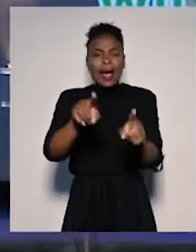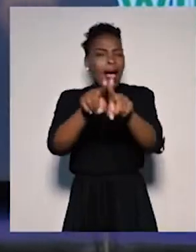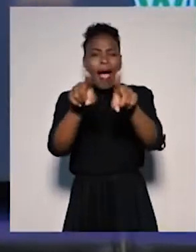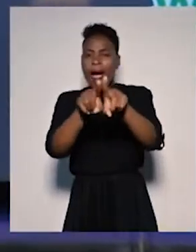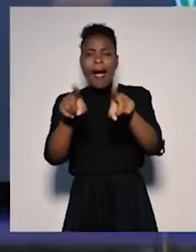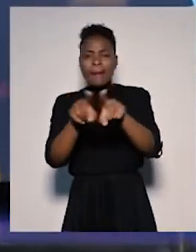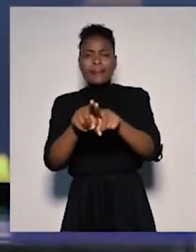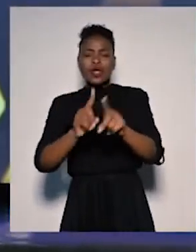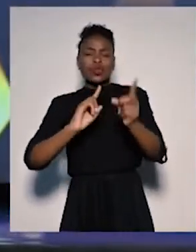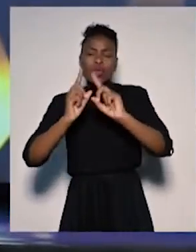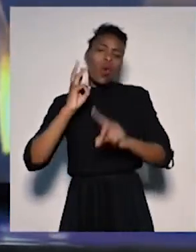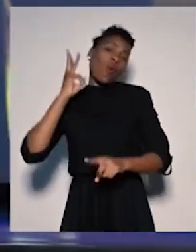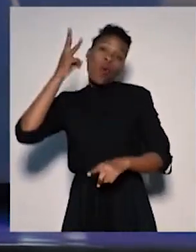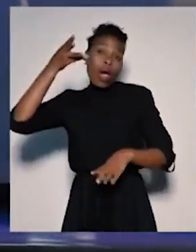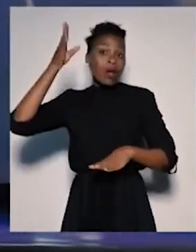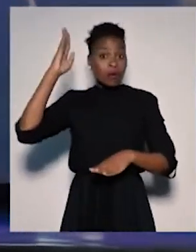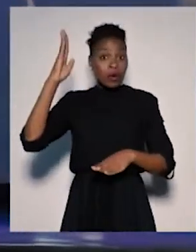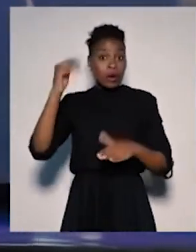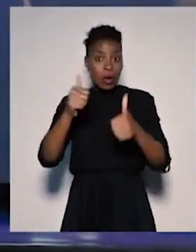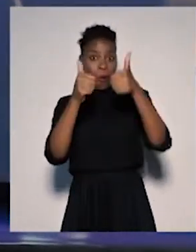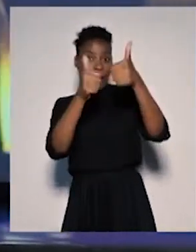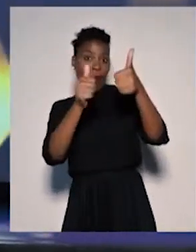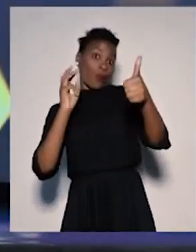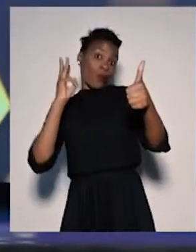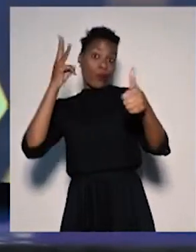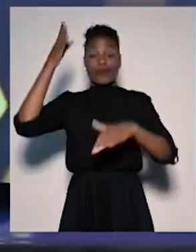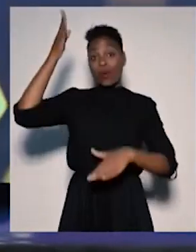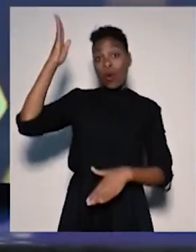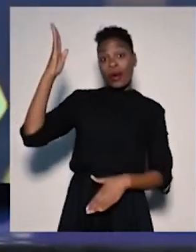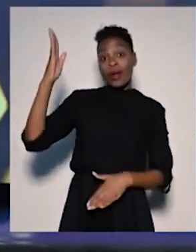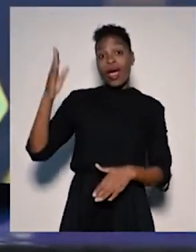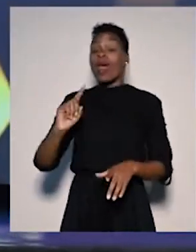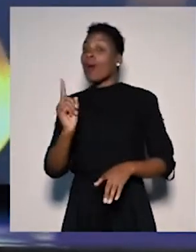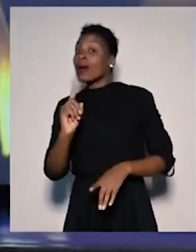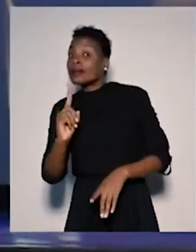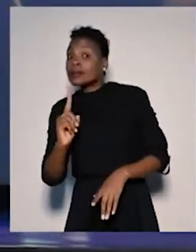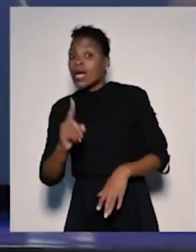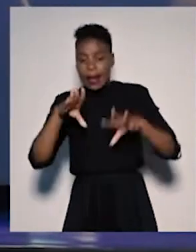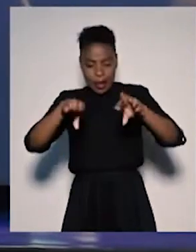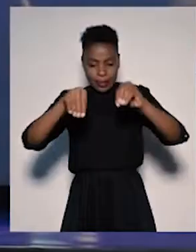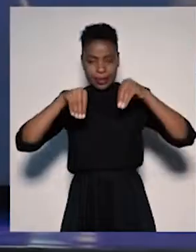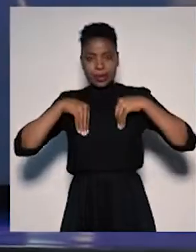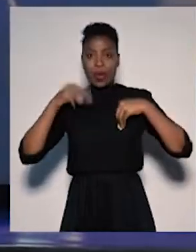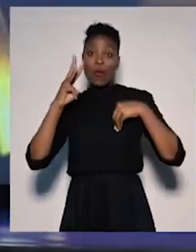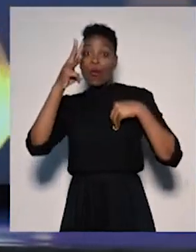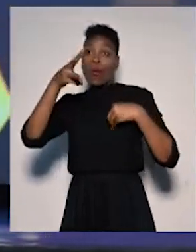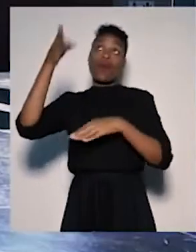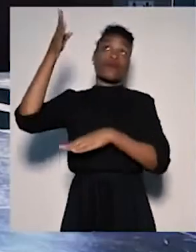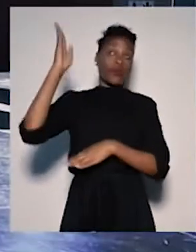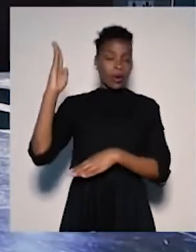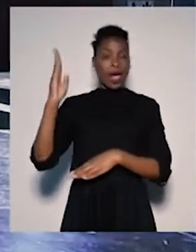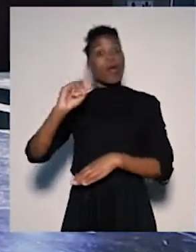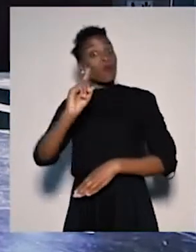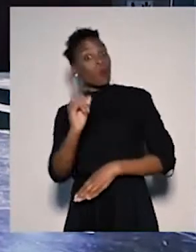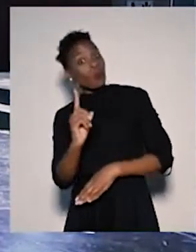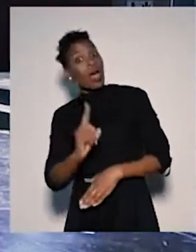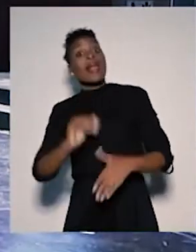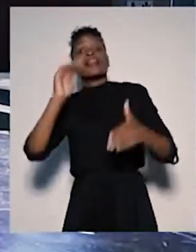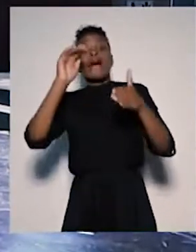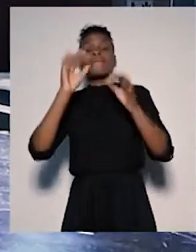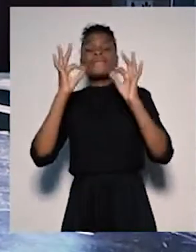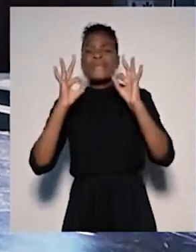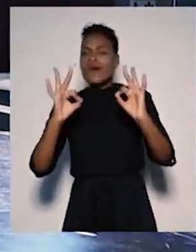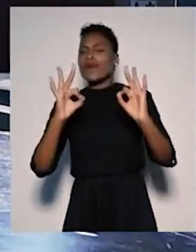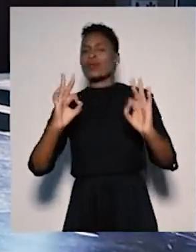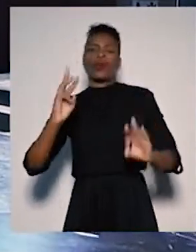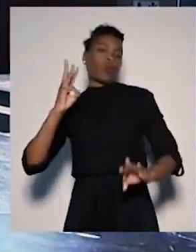God, it talks about the good will of God and the acceptable will of God and the perfect will